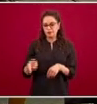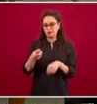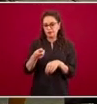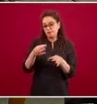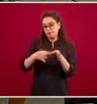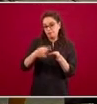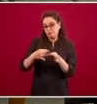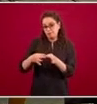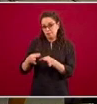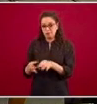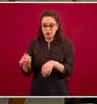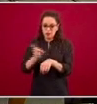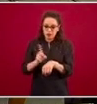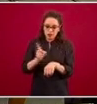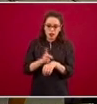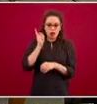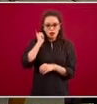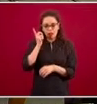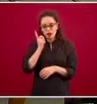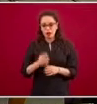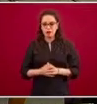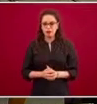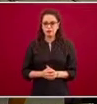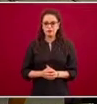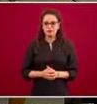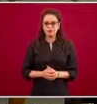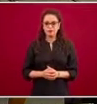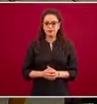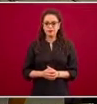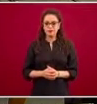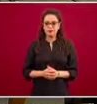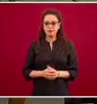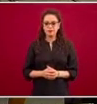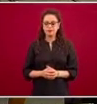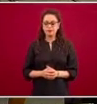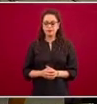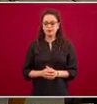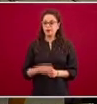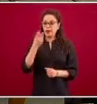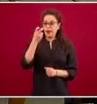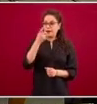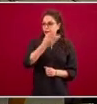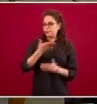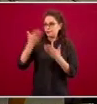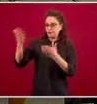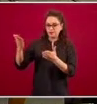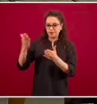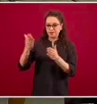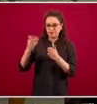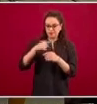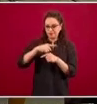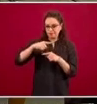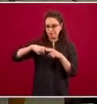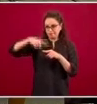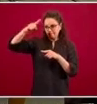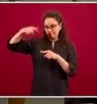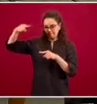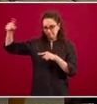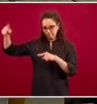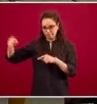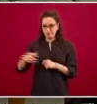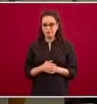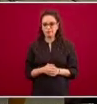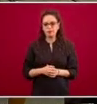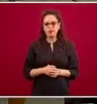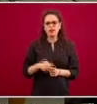with this epidemic, then you're not getting the full picture of how decisions are taken. Let's look at this graphic. I